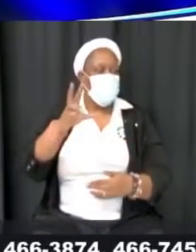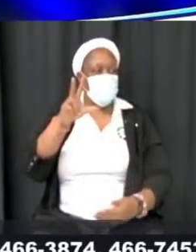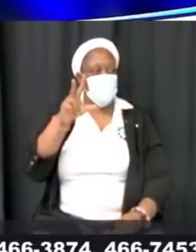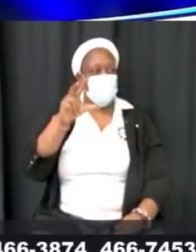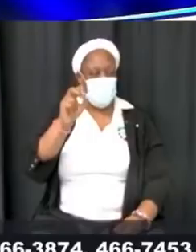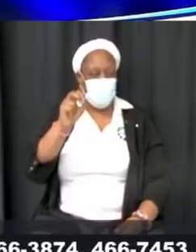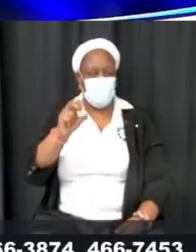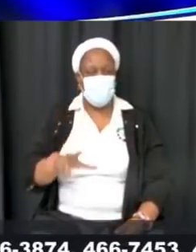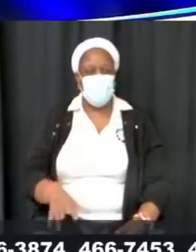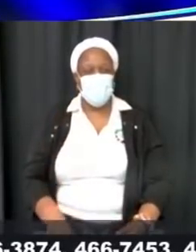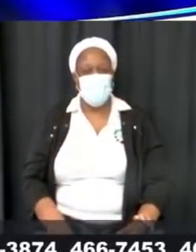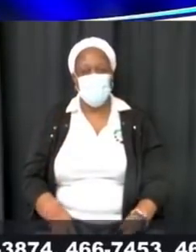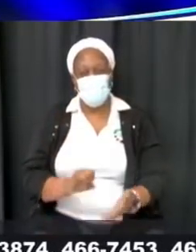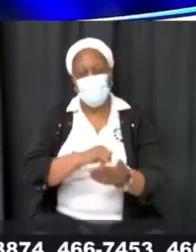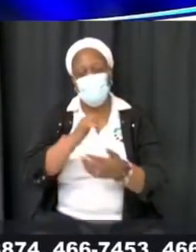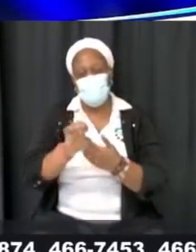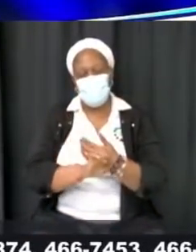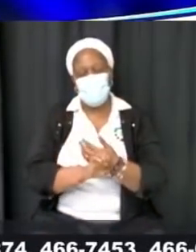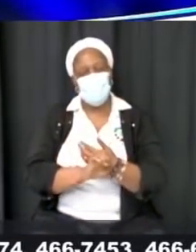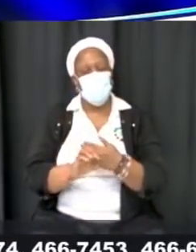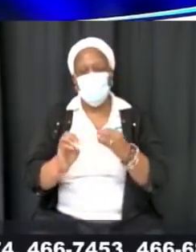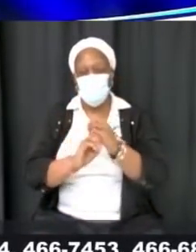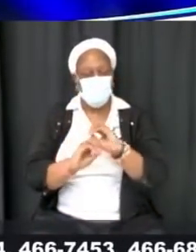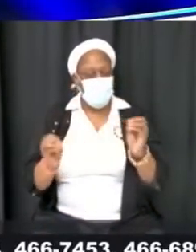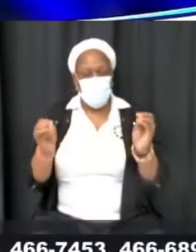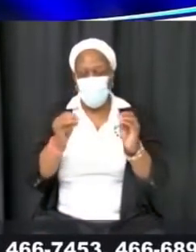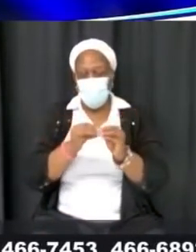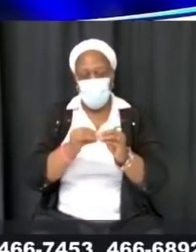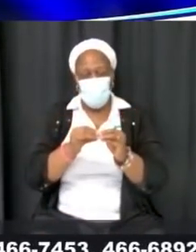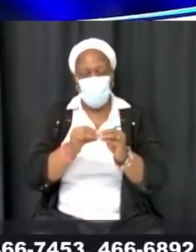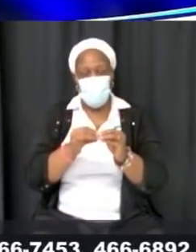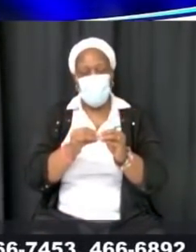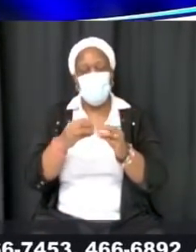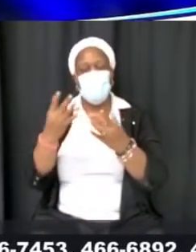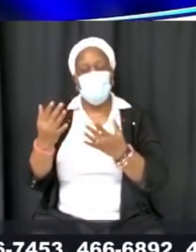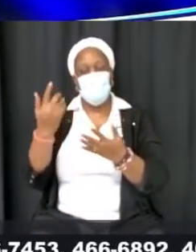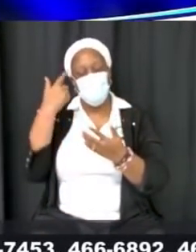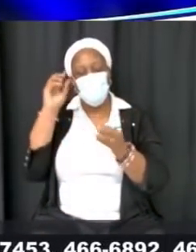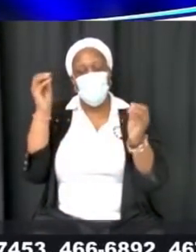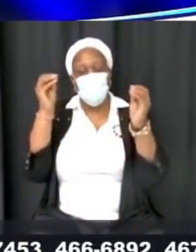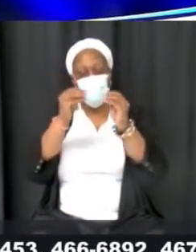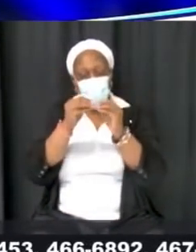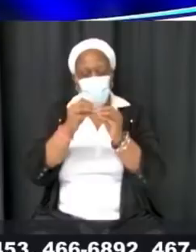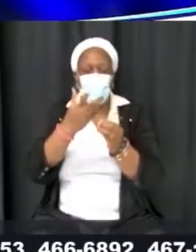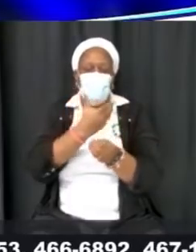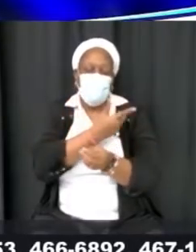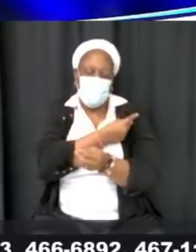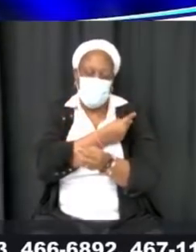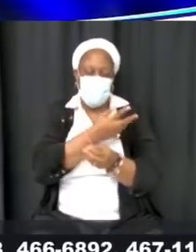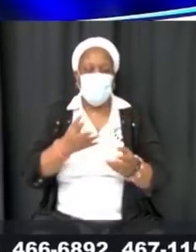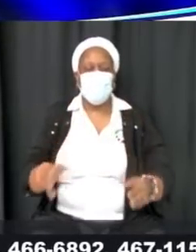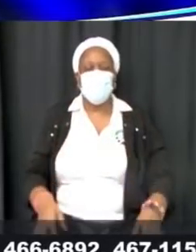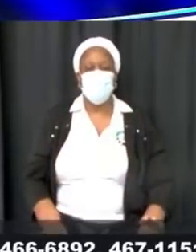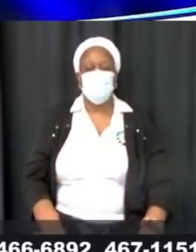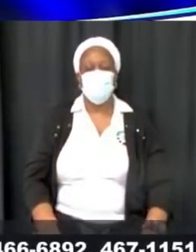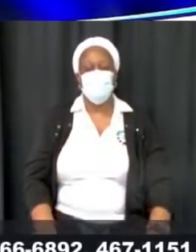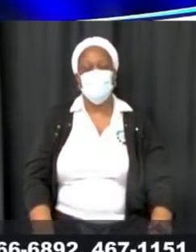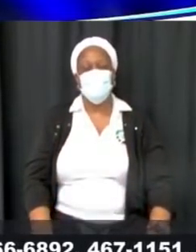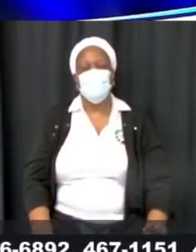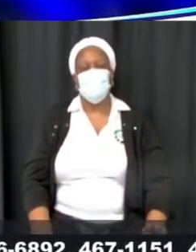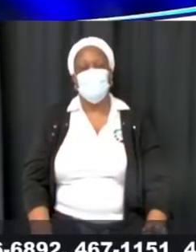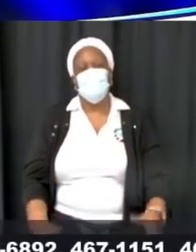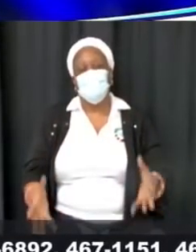got more than the minimum amount that we were supposed to get. And so I want to thank